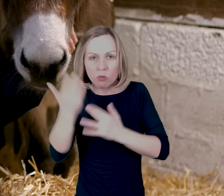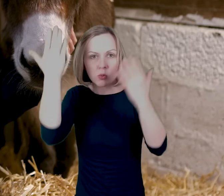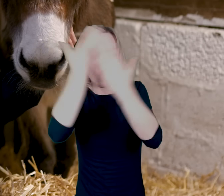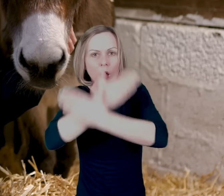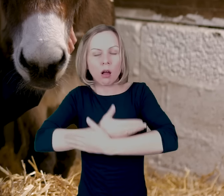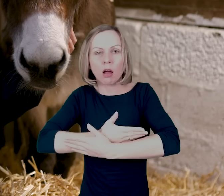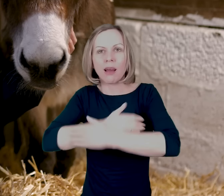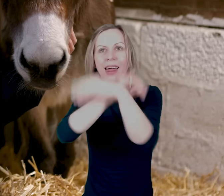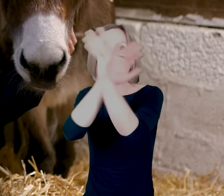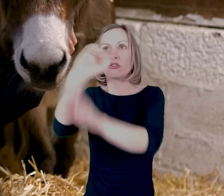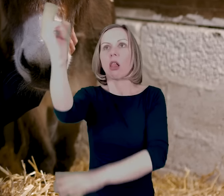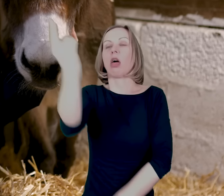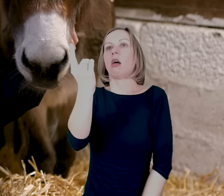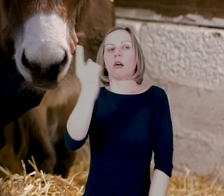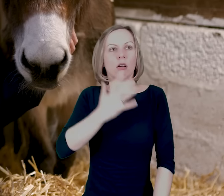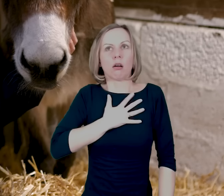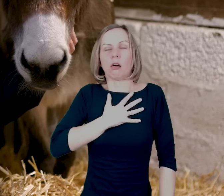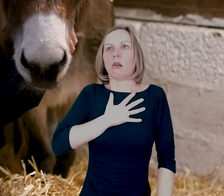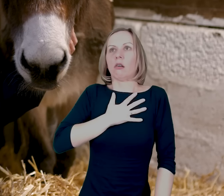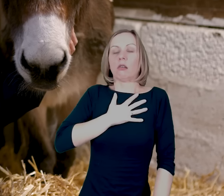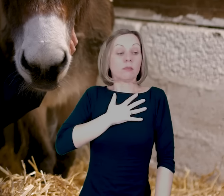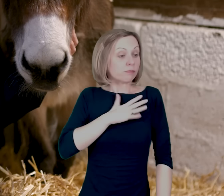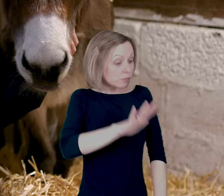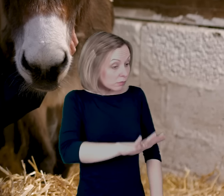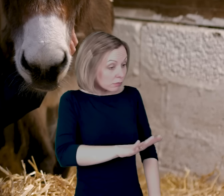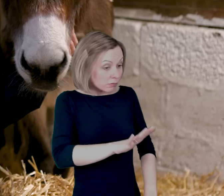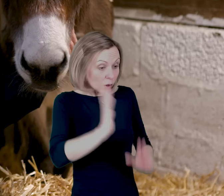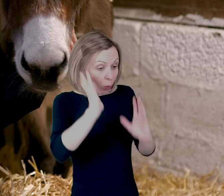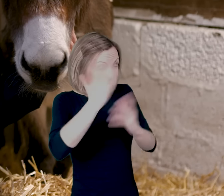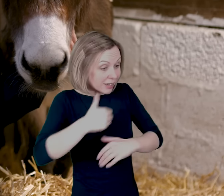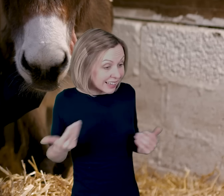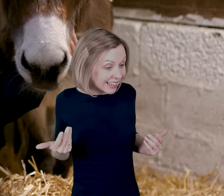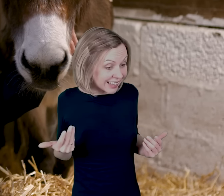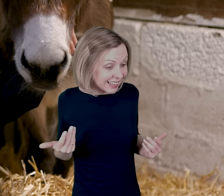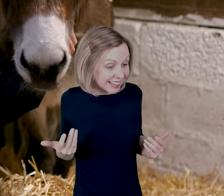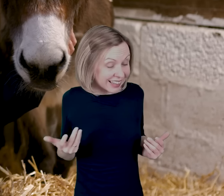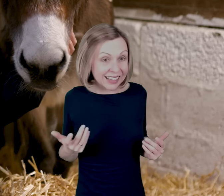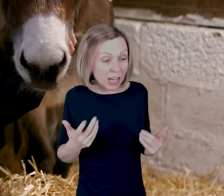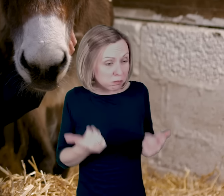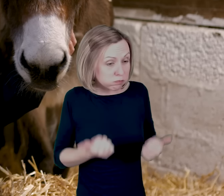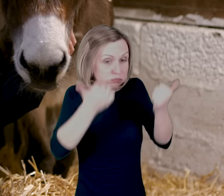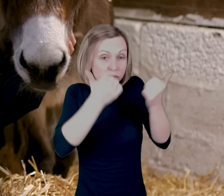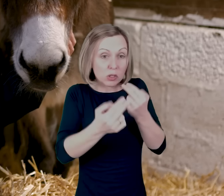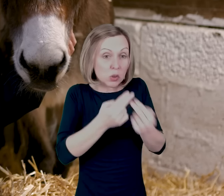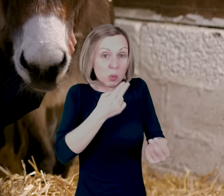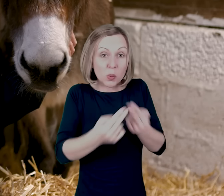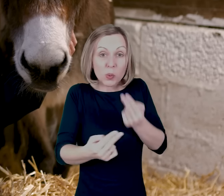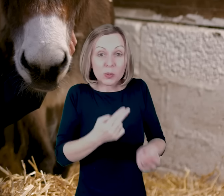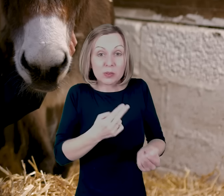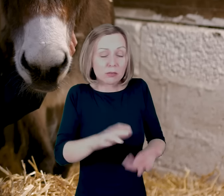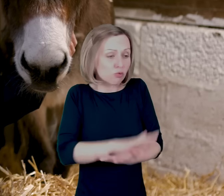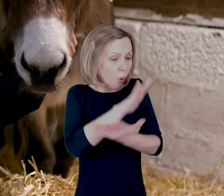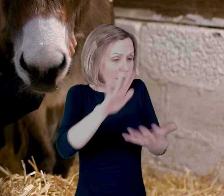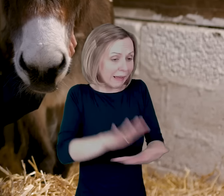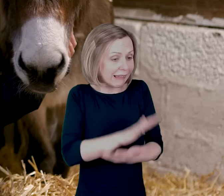glory of the Lord shone around them. They were terrified, but the angel said to them, "Do not be afraid, for see, I am